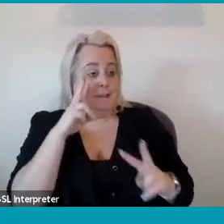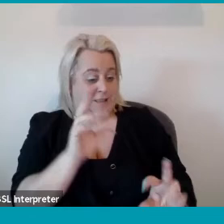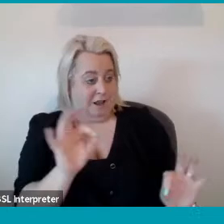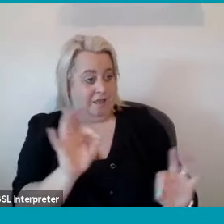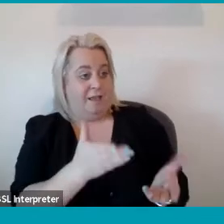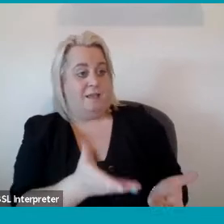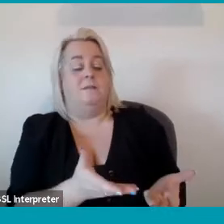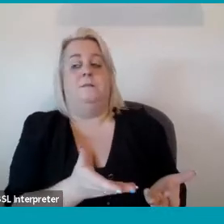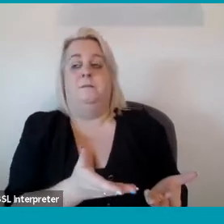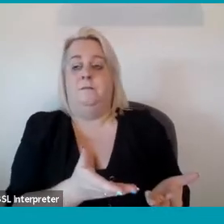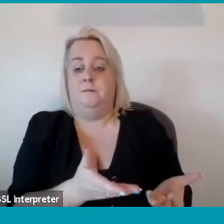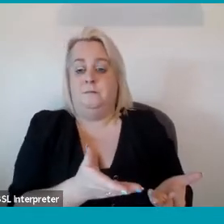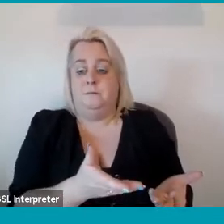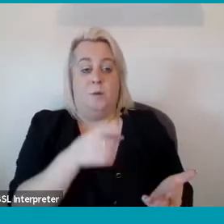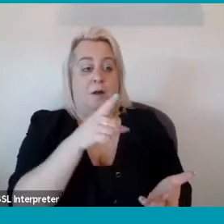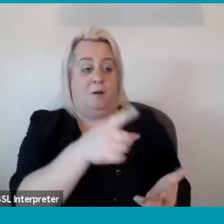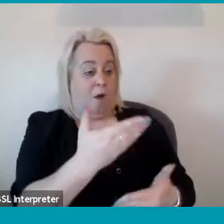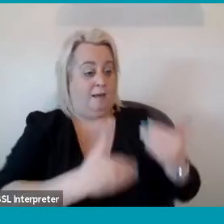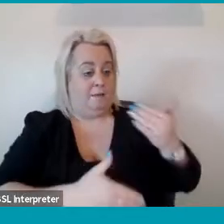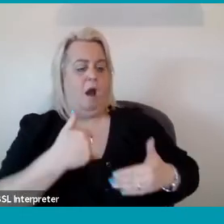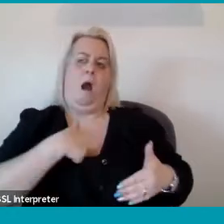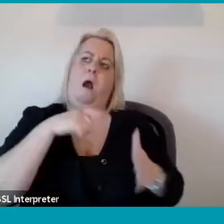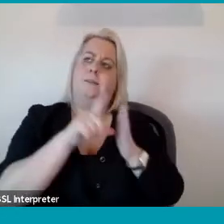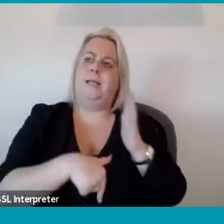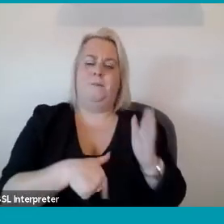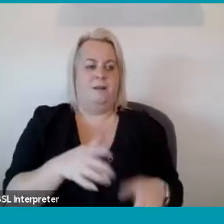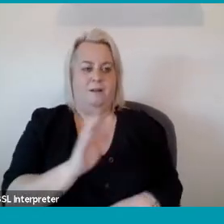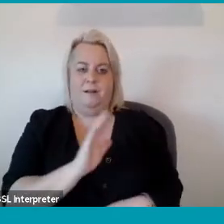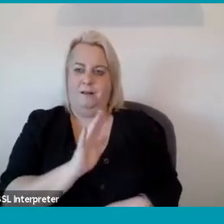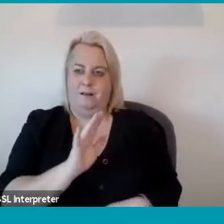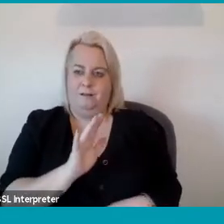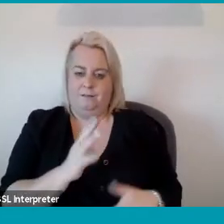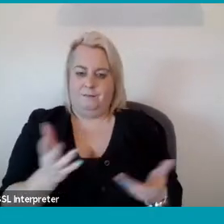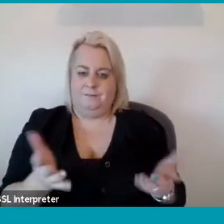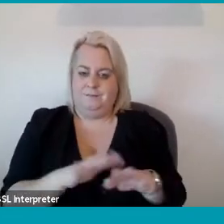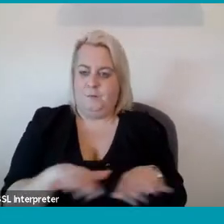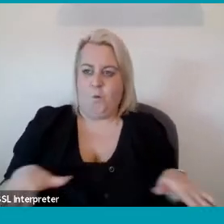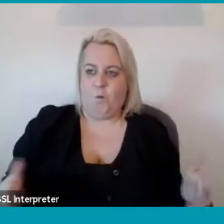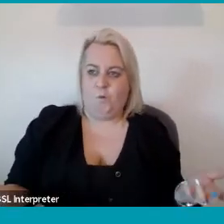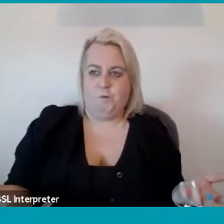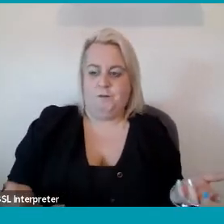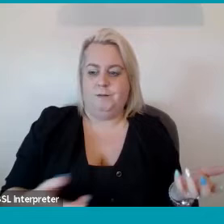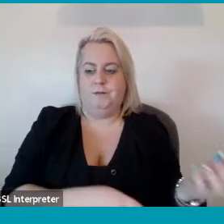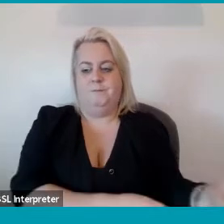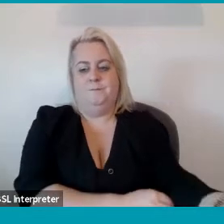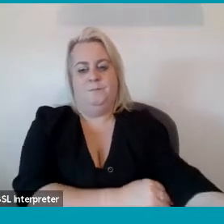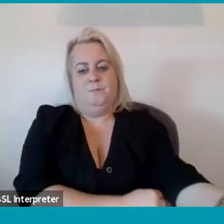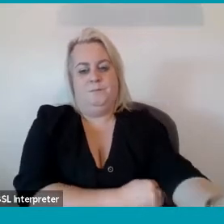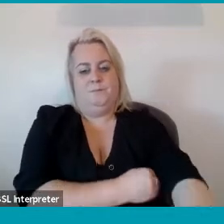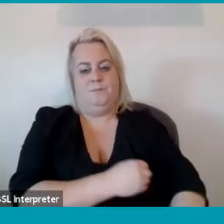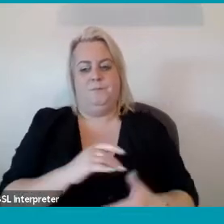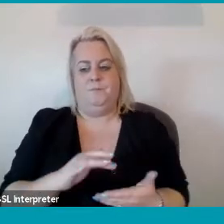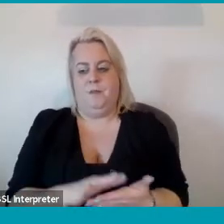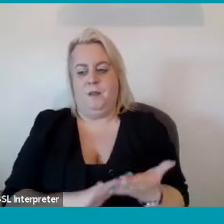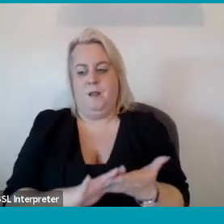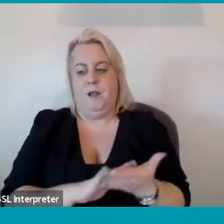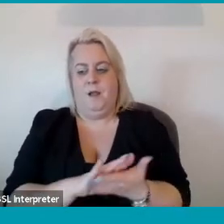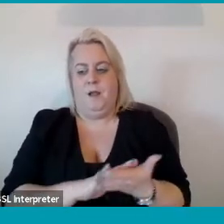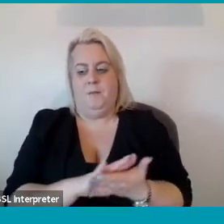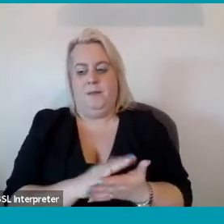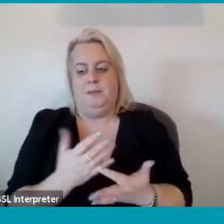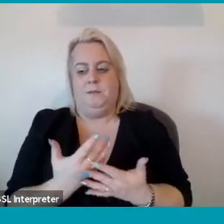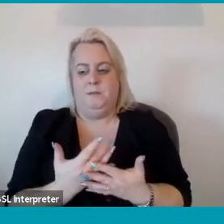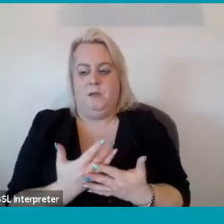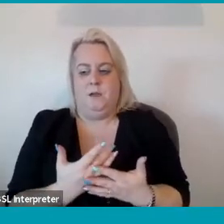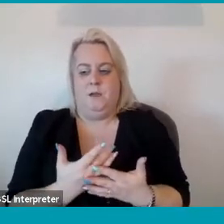to. And it's really quite reassuring for recruiters and for hiring managers and for talent acquisition